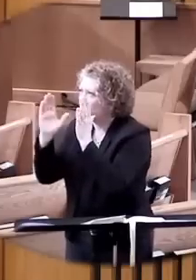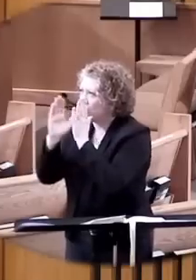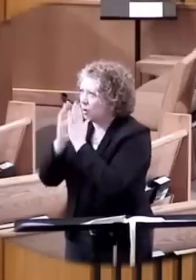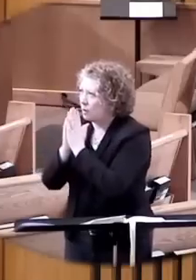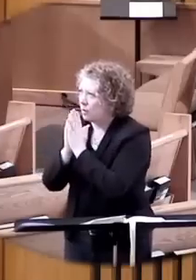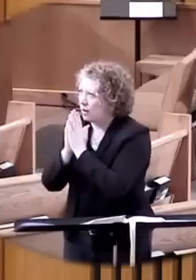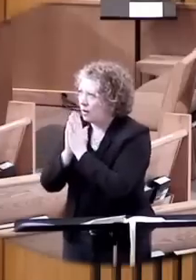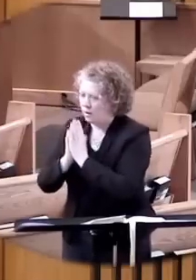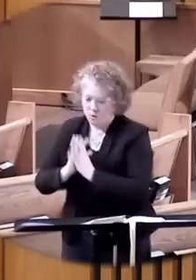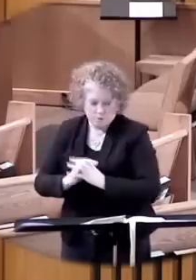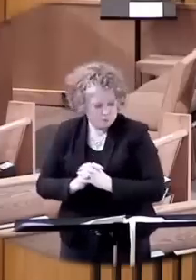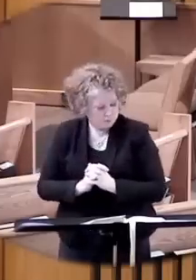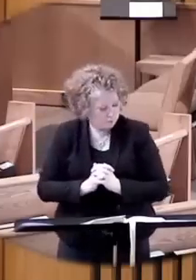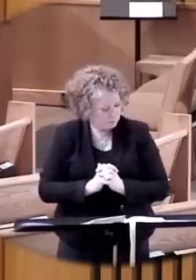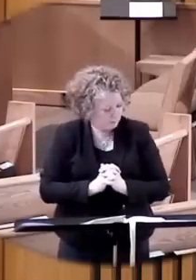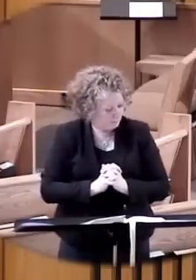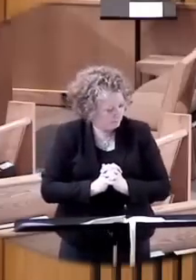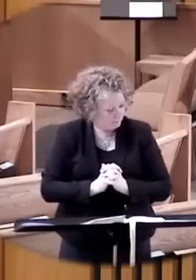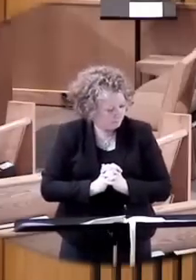Lord, hear our prayer.